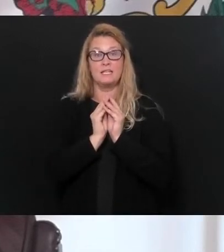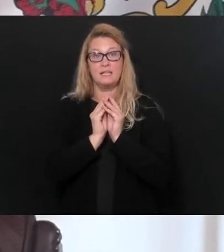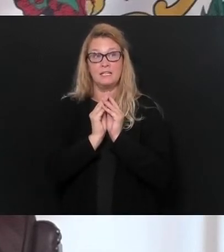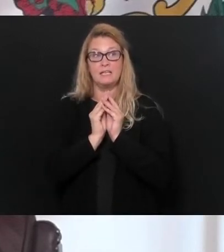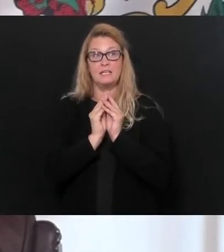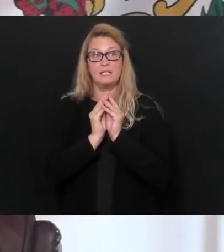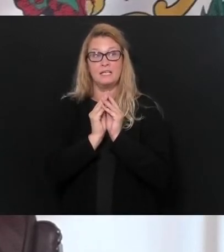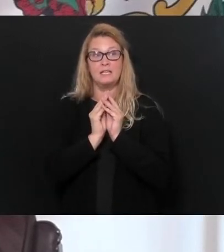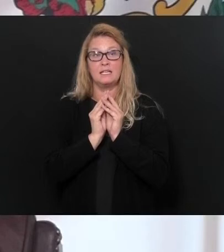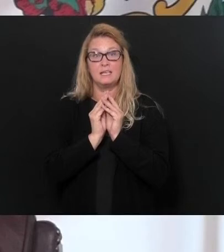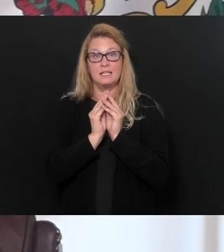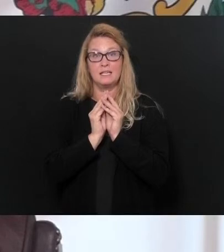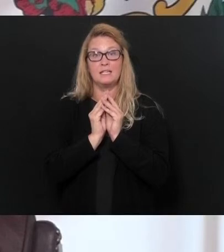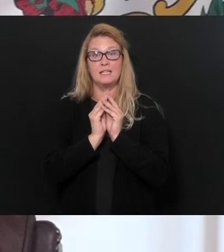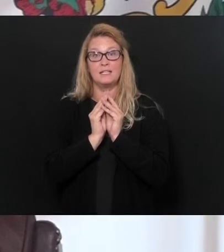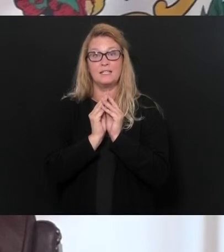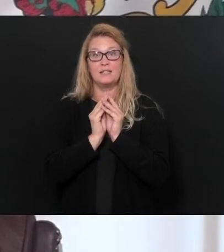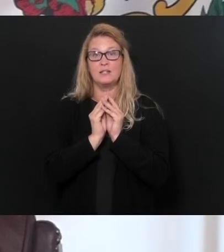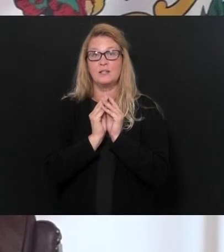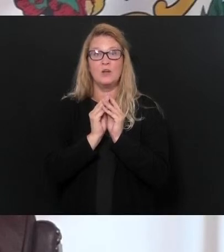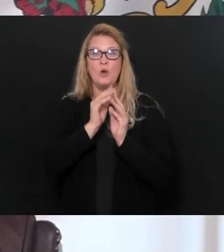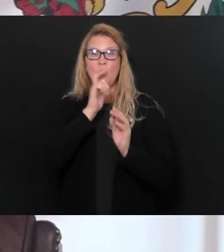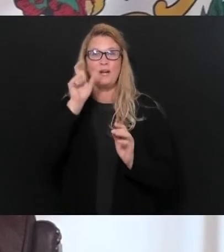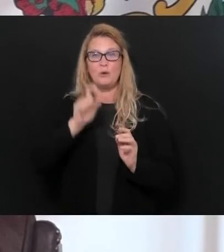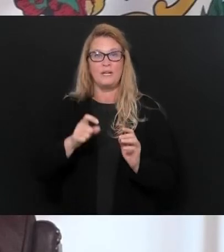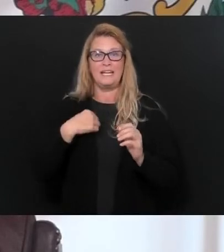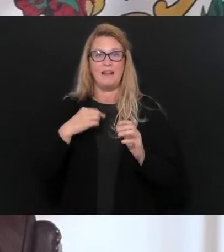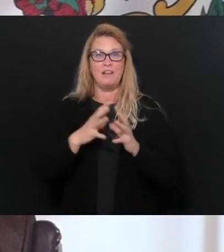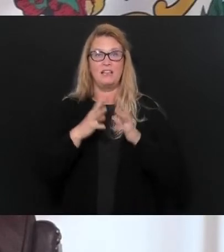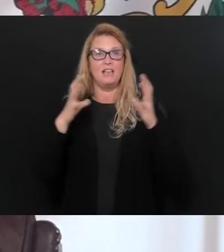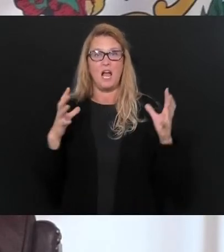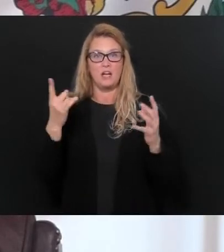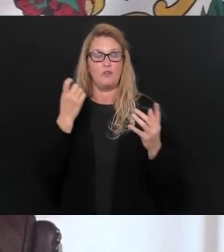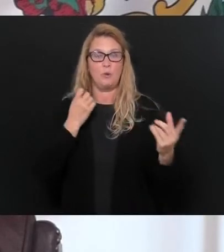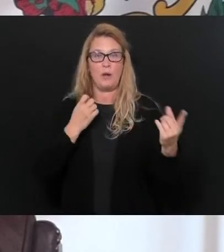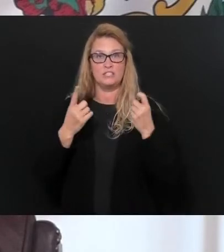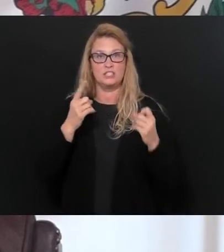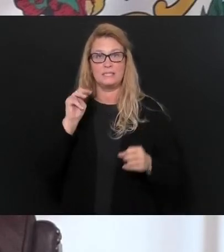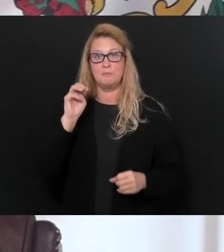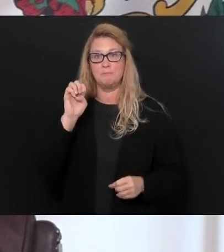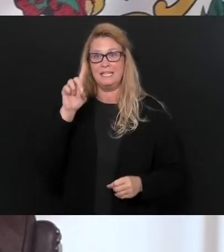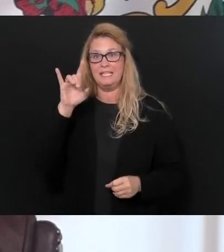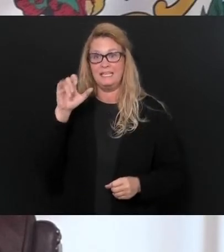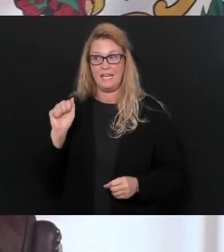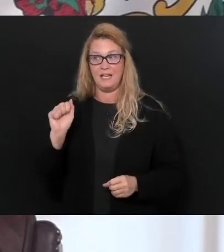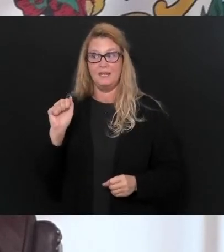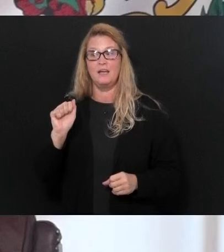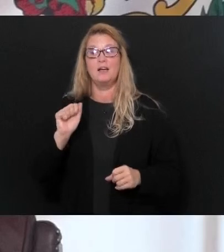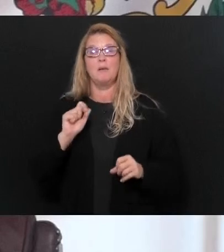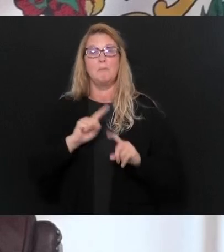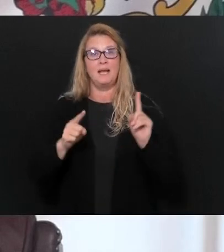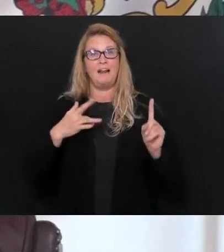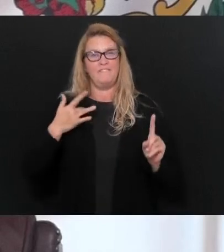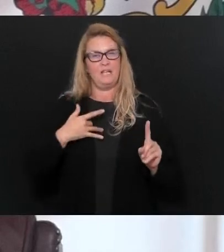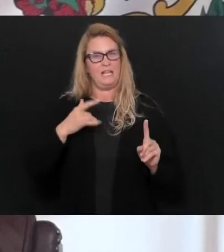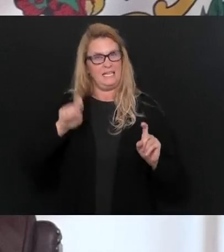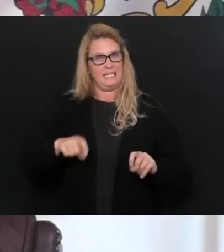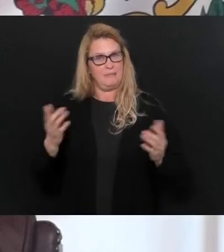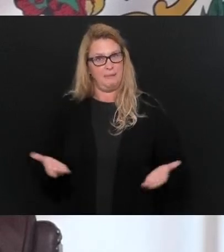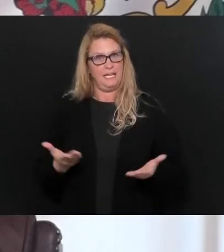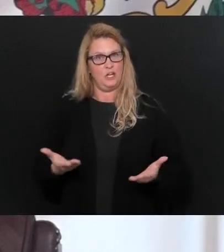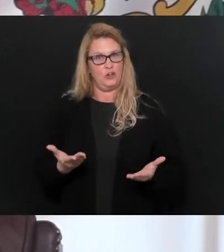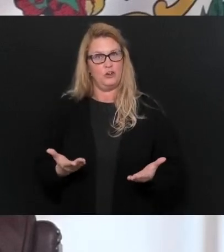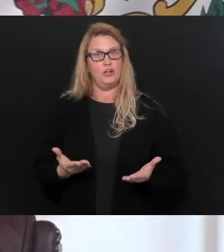we need to take a lot of questions and interrupt the media and everything, but I do feel like we need to be here.